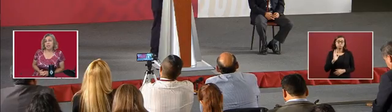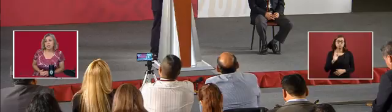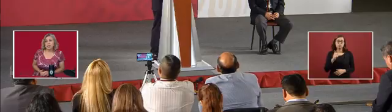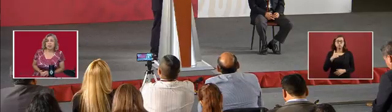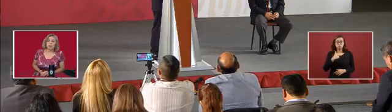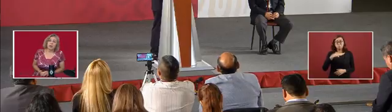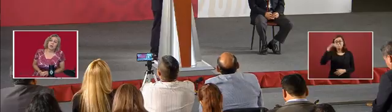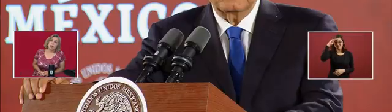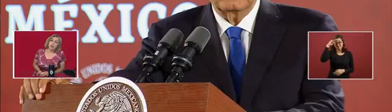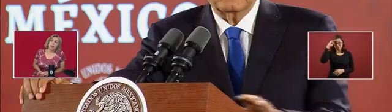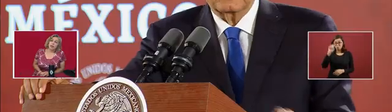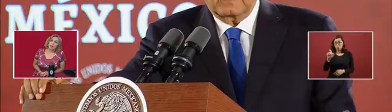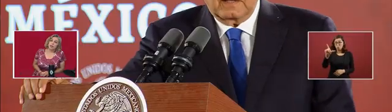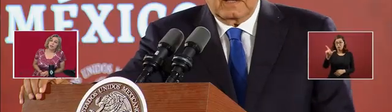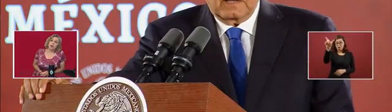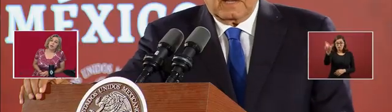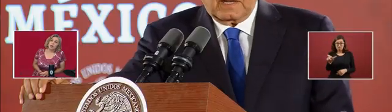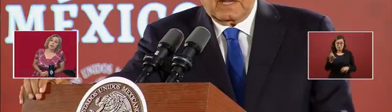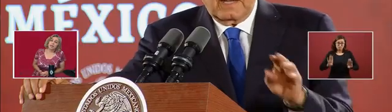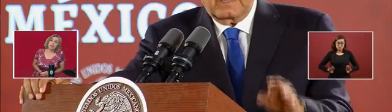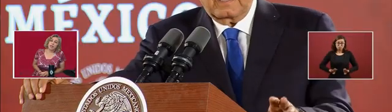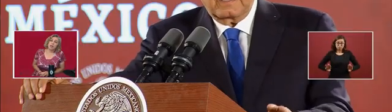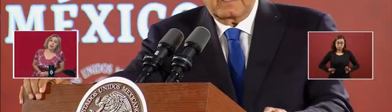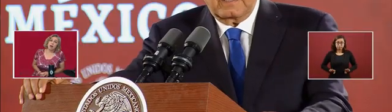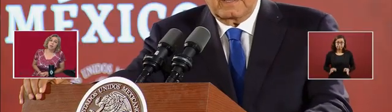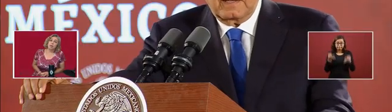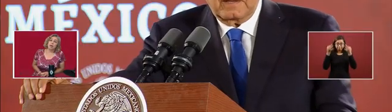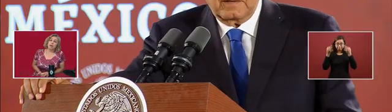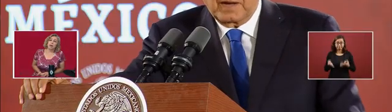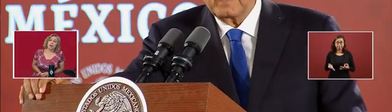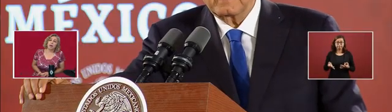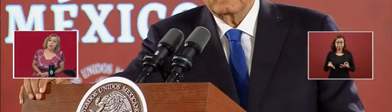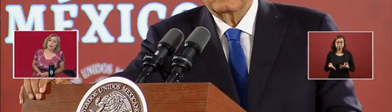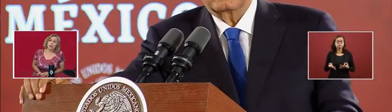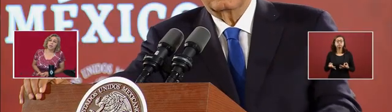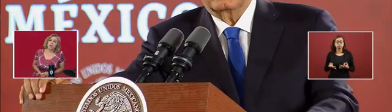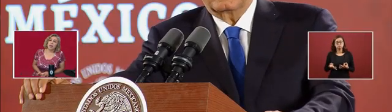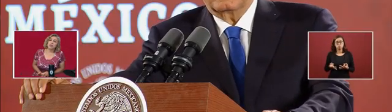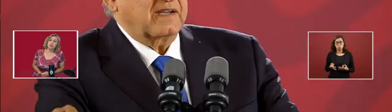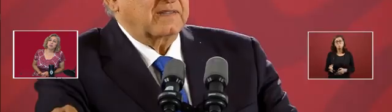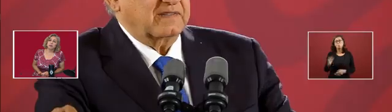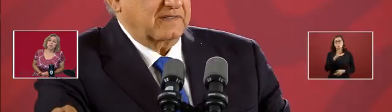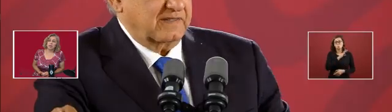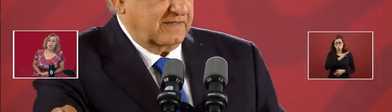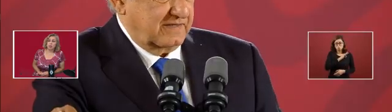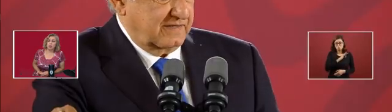against the judicial department. So the judicial